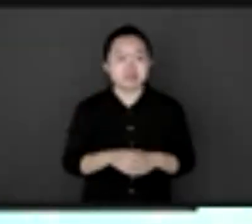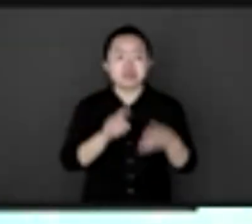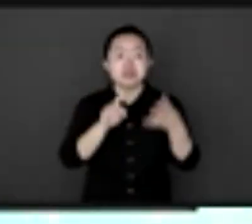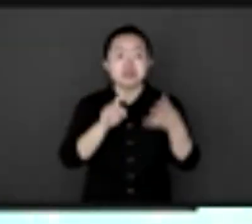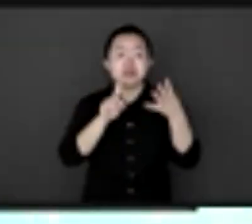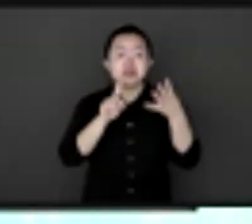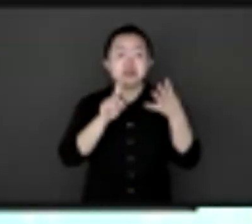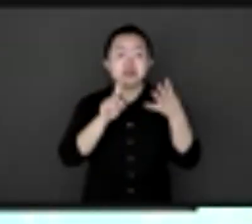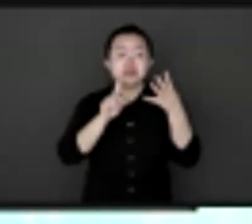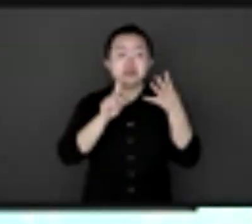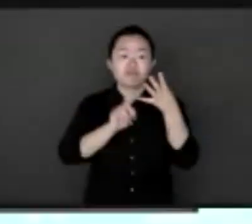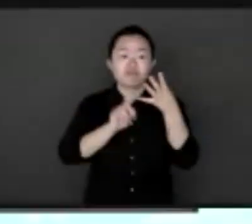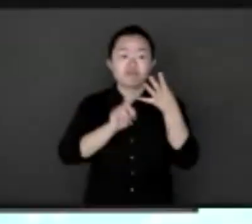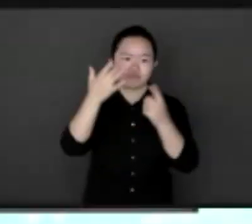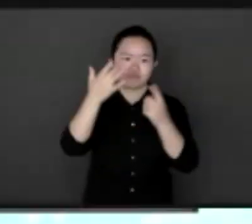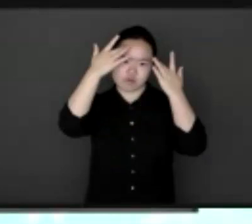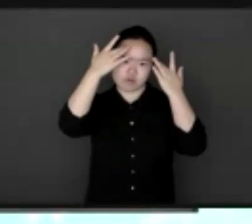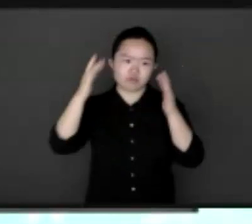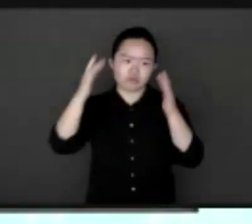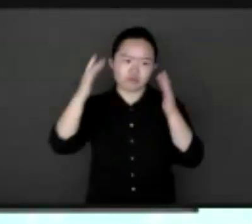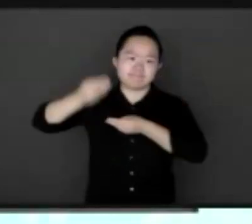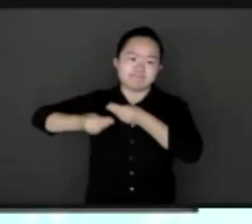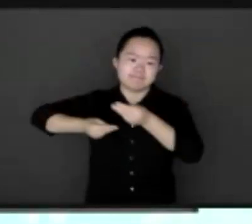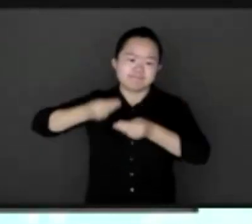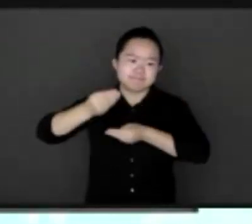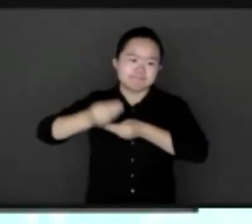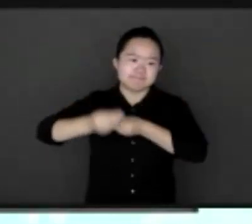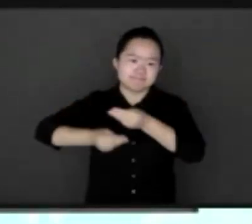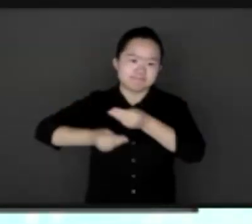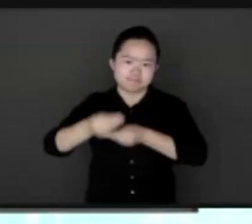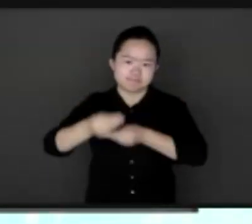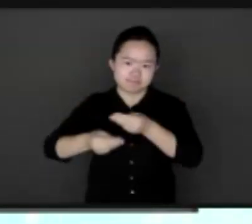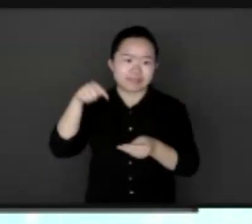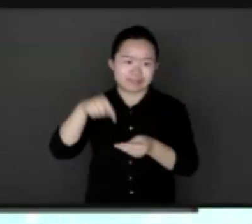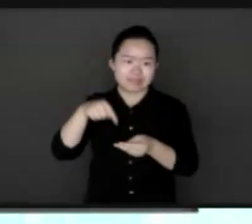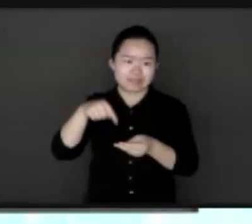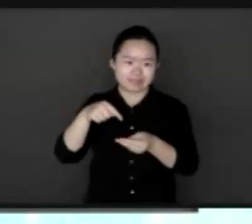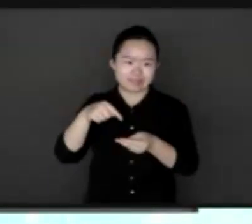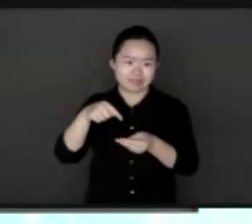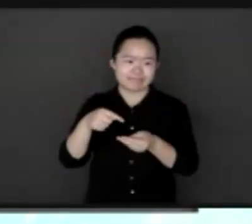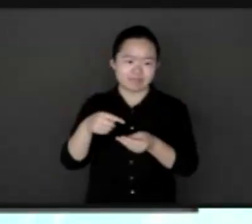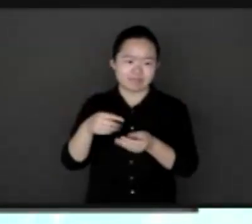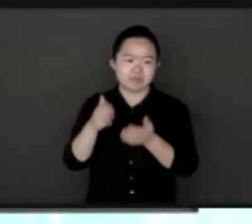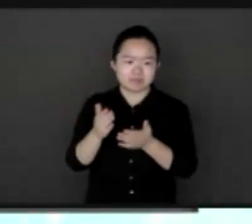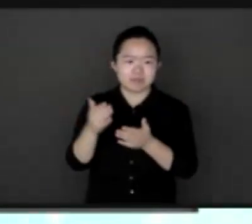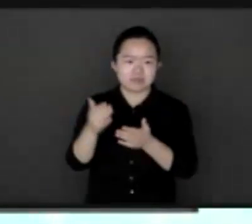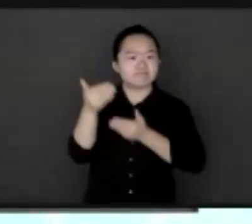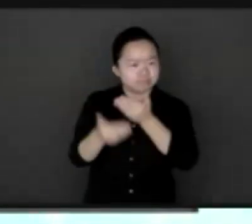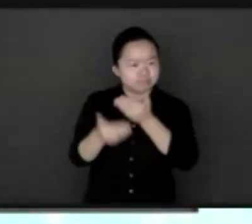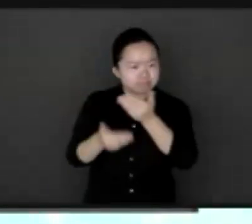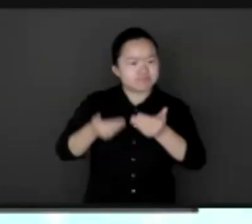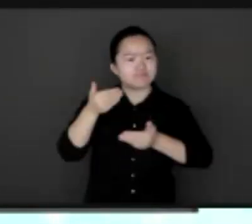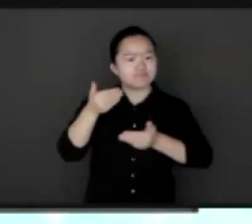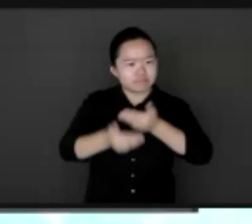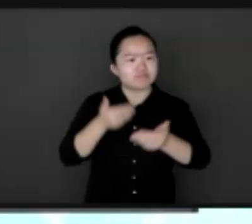weigh between how important it is to save our cultural heritage for the next generations and how